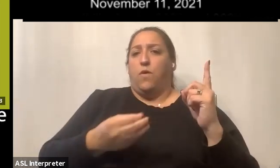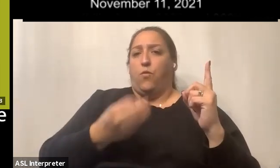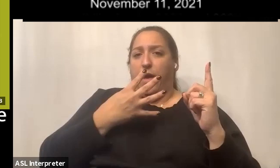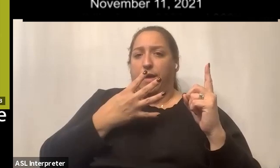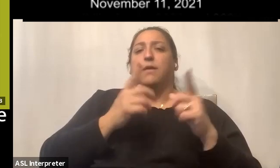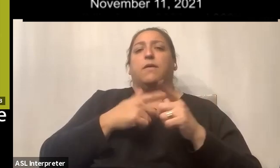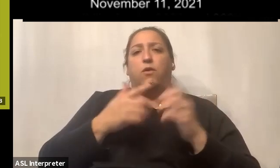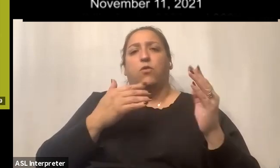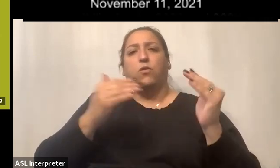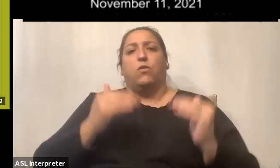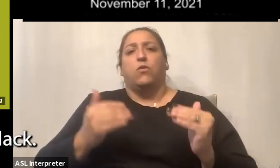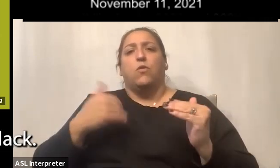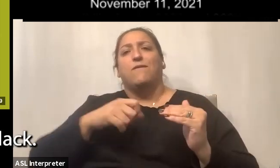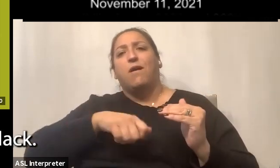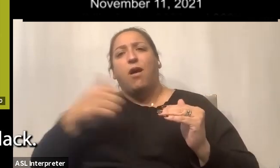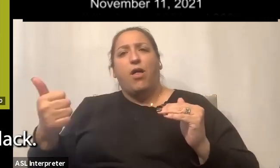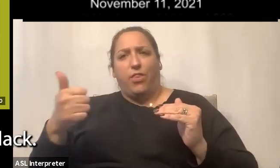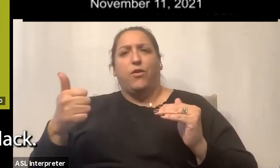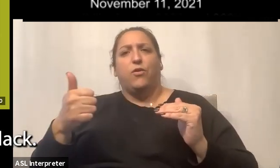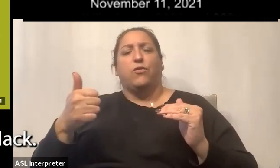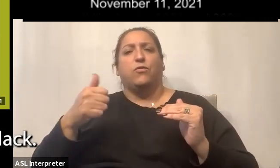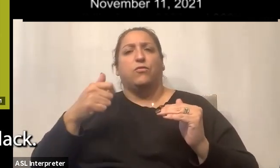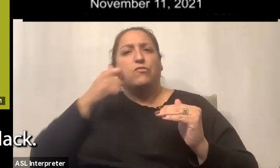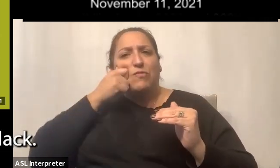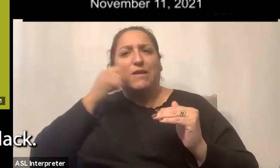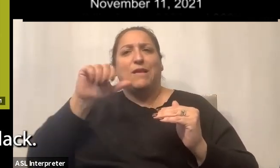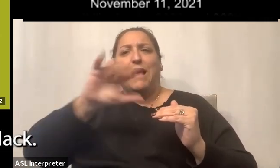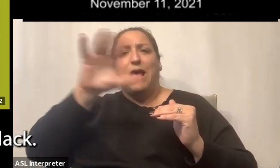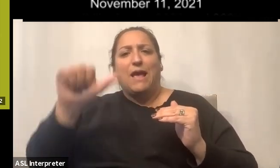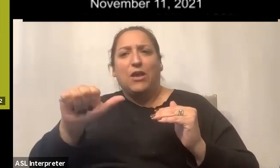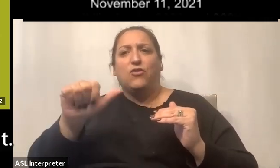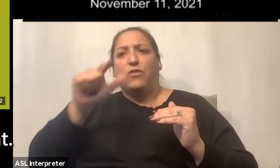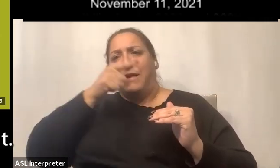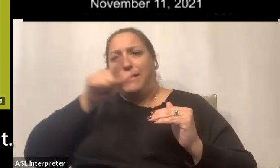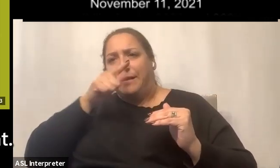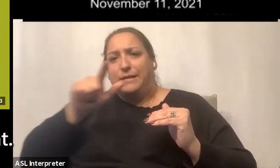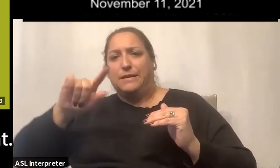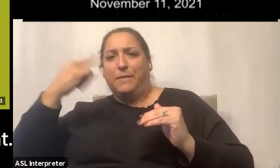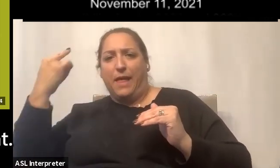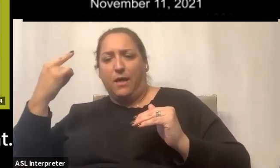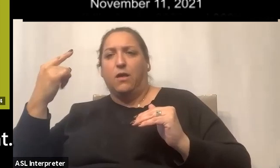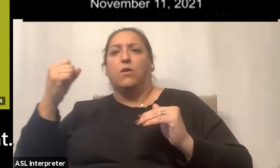we have other races, then there are Asian, Latinx, and Black. And if you can